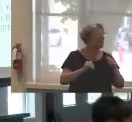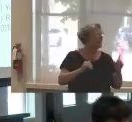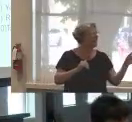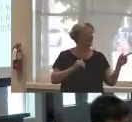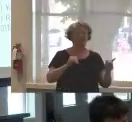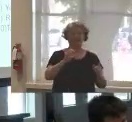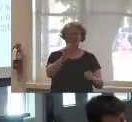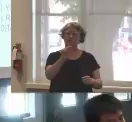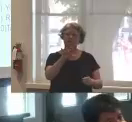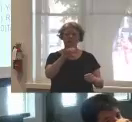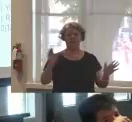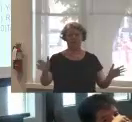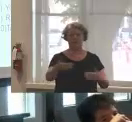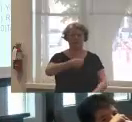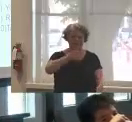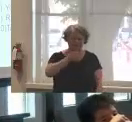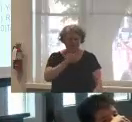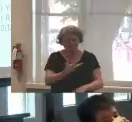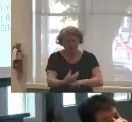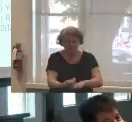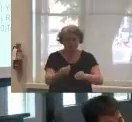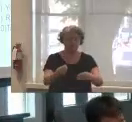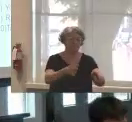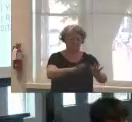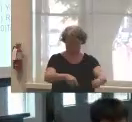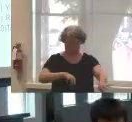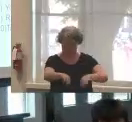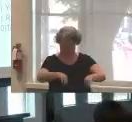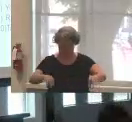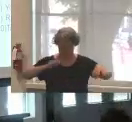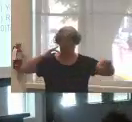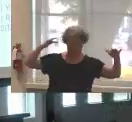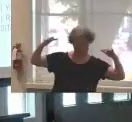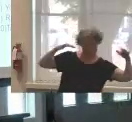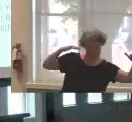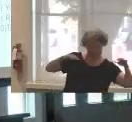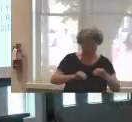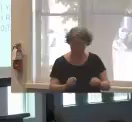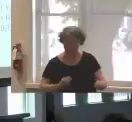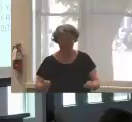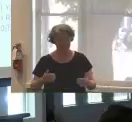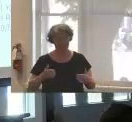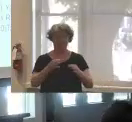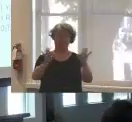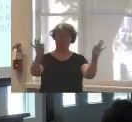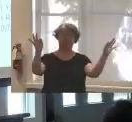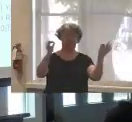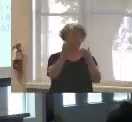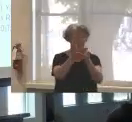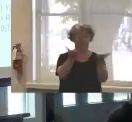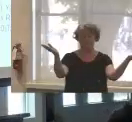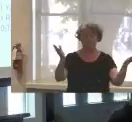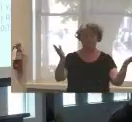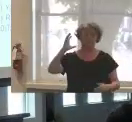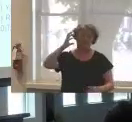podcast or even a song. All of that is free of charge as well. We also have youth outreach workers and youth in transition